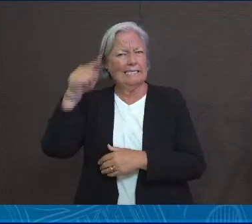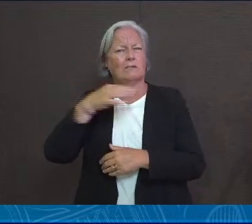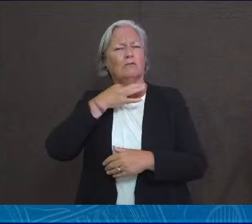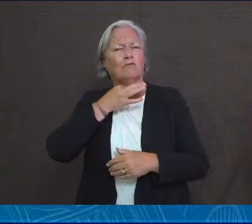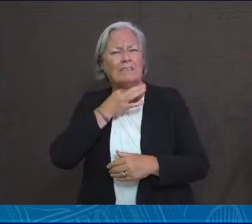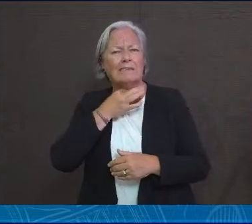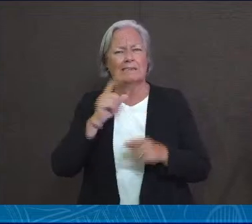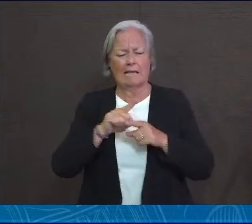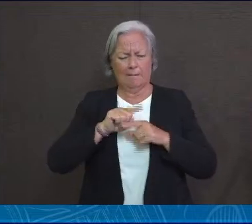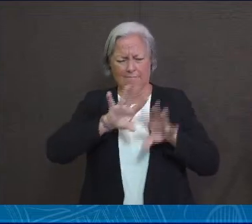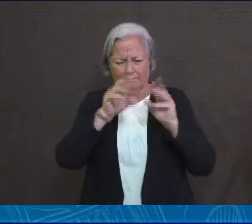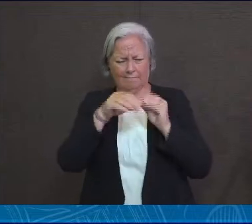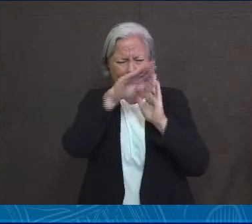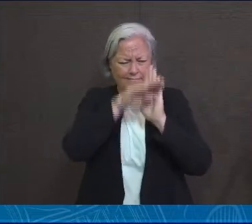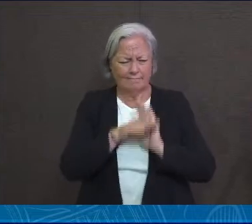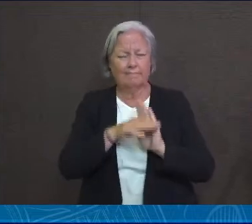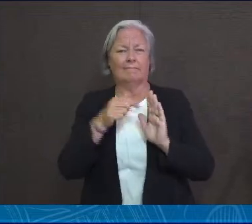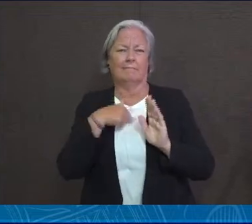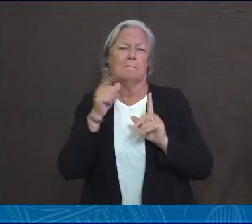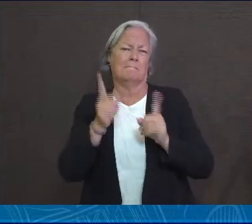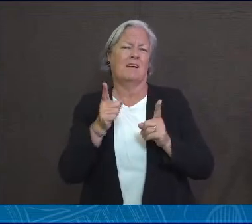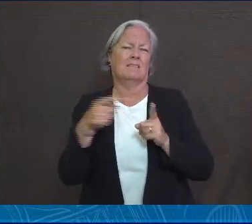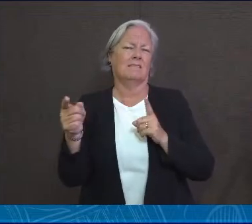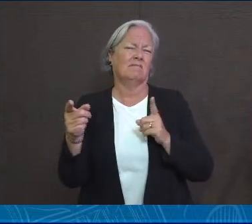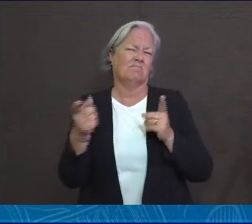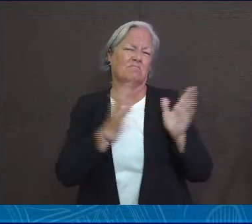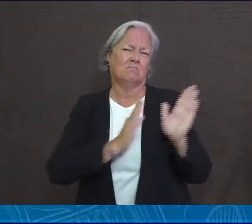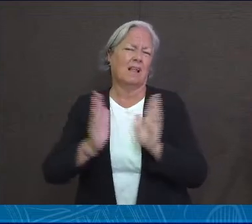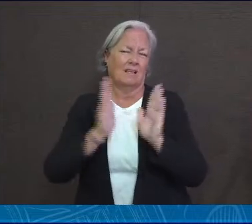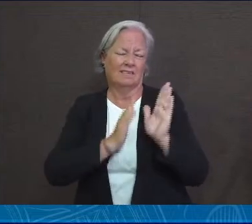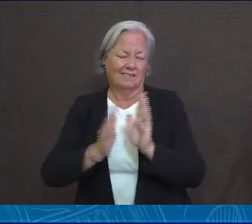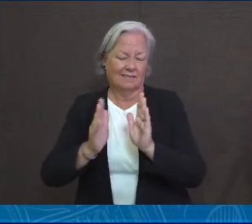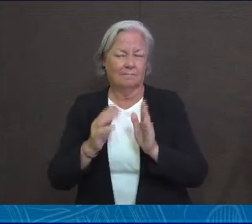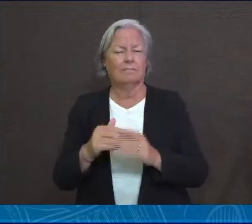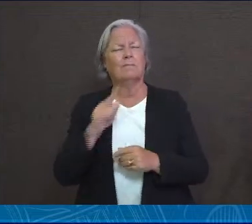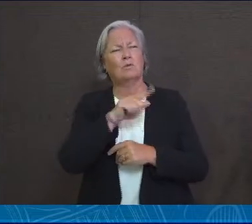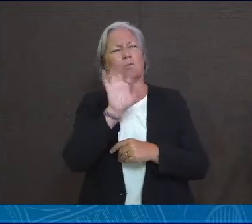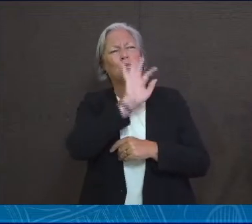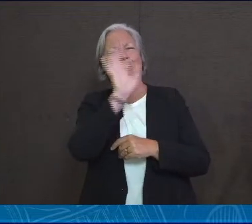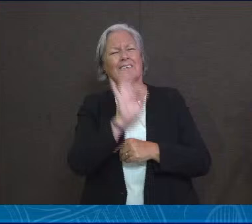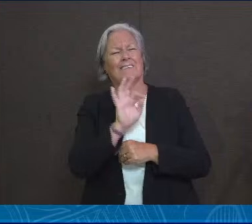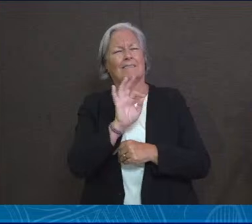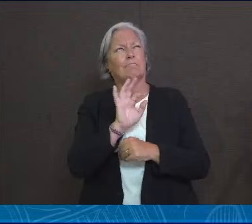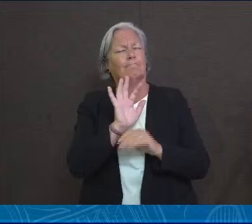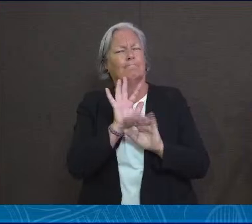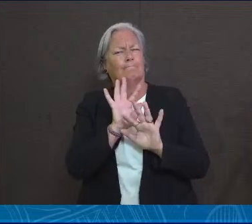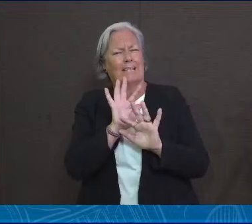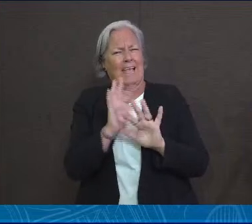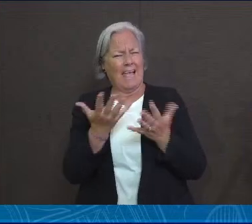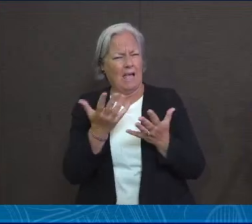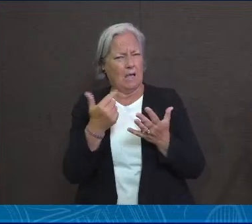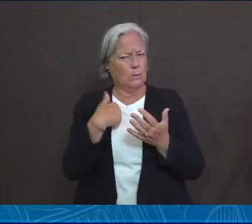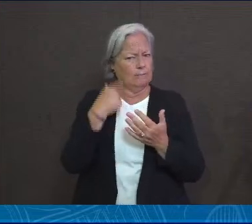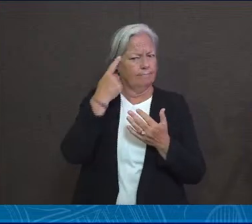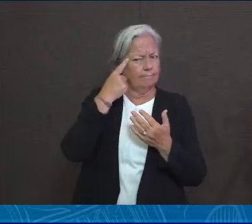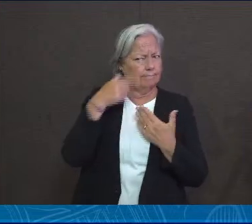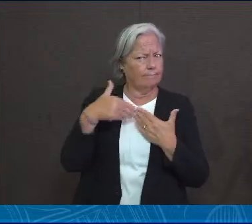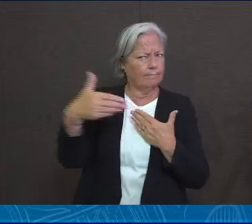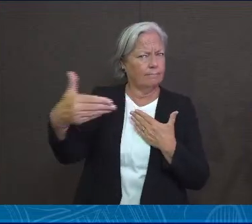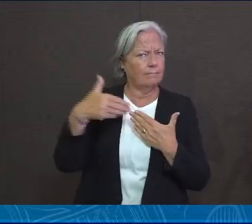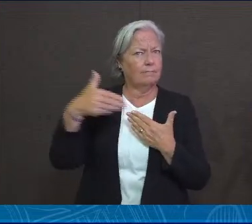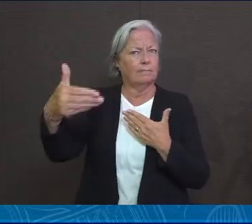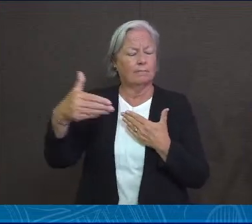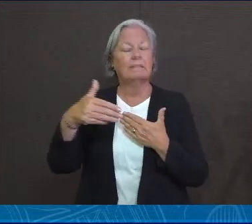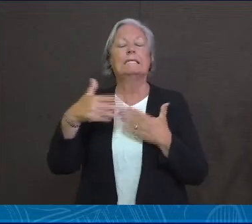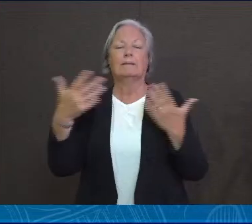emergency planning. To answer your question about how does this roll up, I think one of the things that's important is